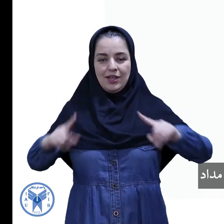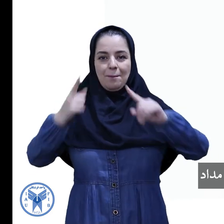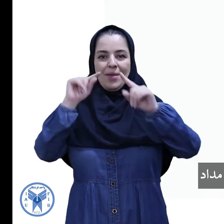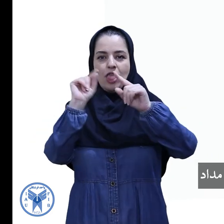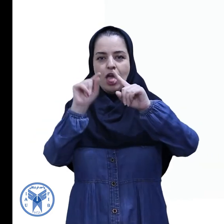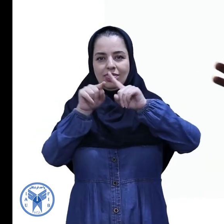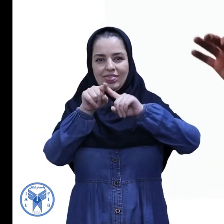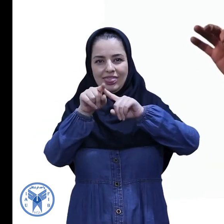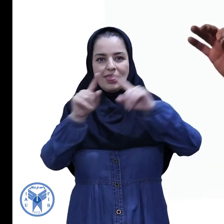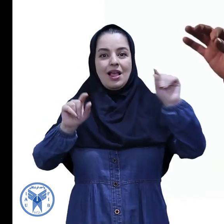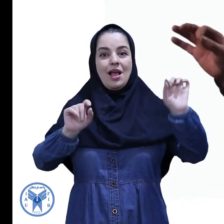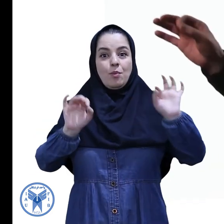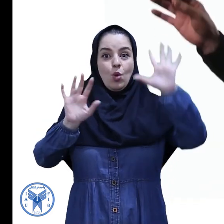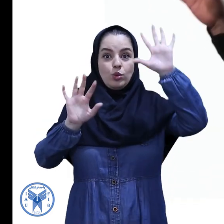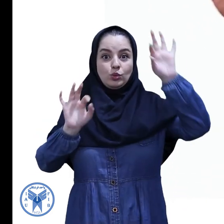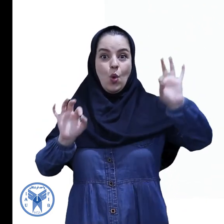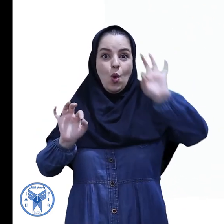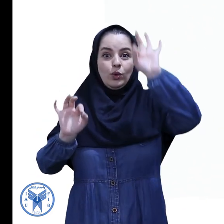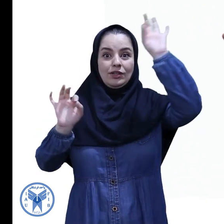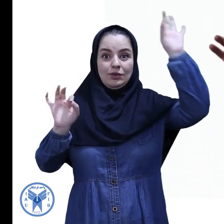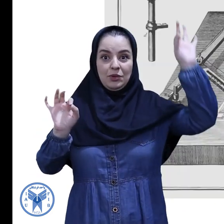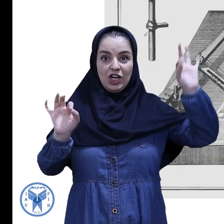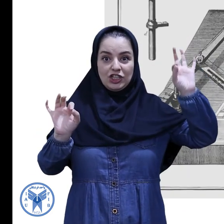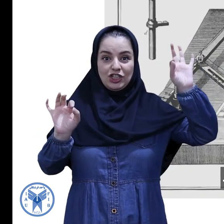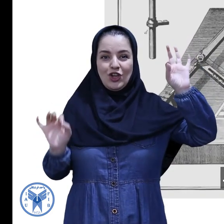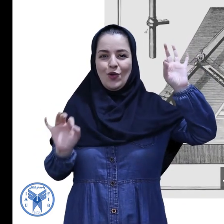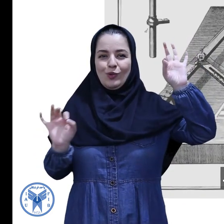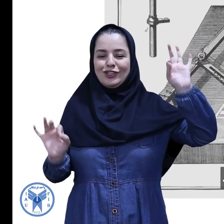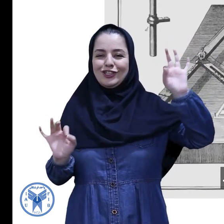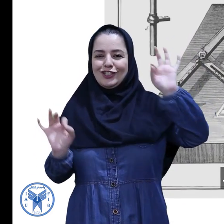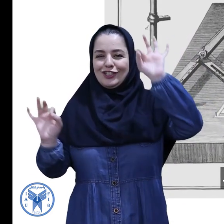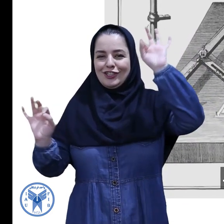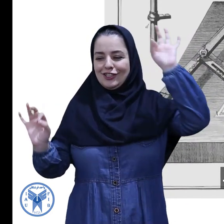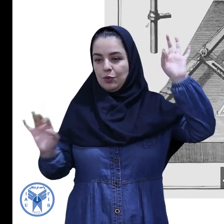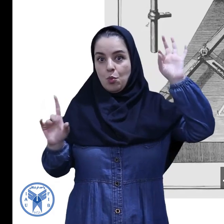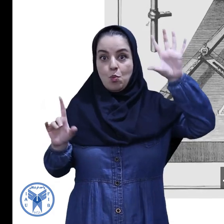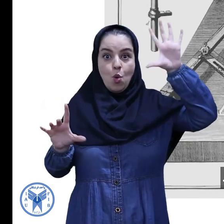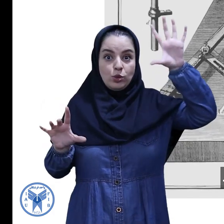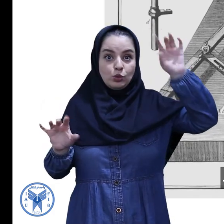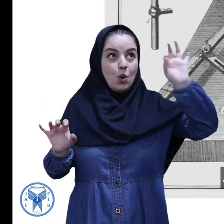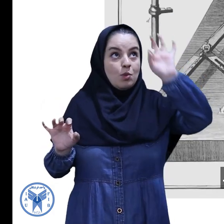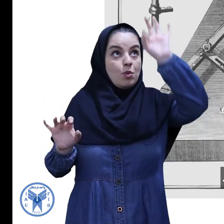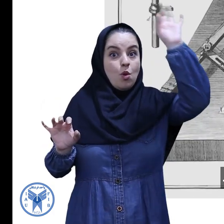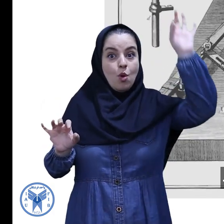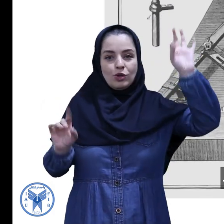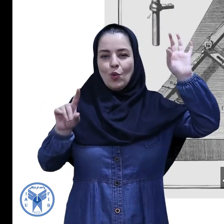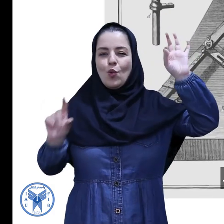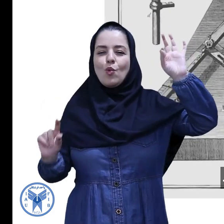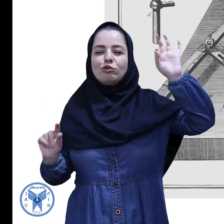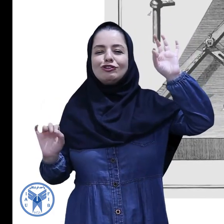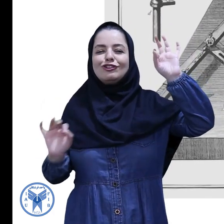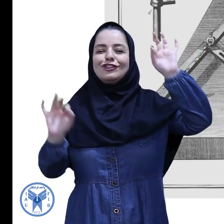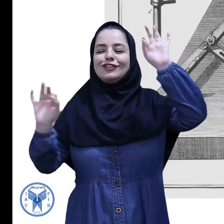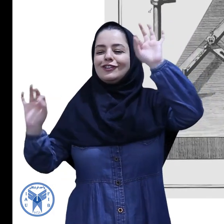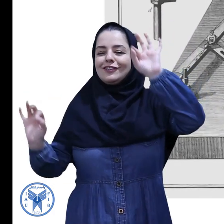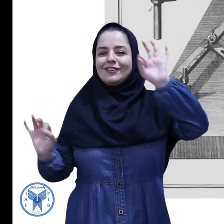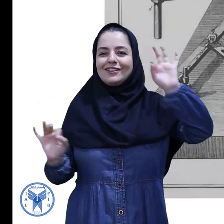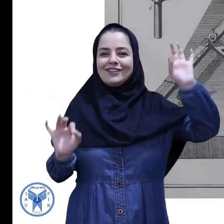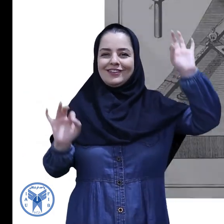bars with a pencil, and you could trace the large object and it would make it into a very small object.